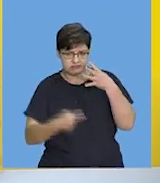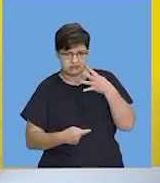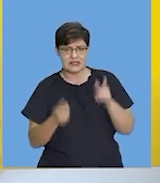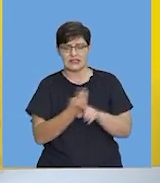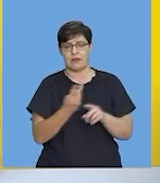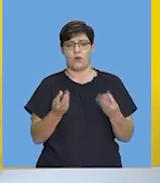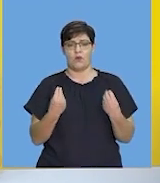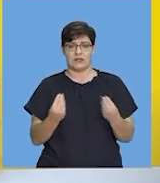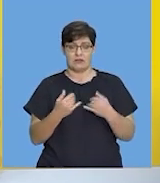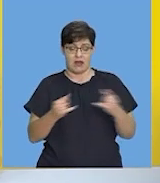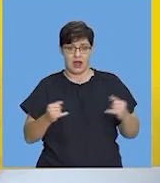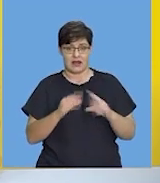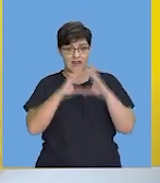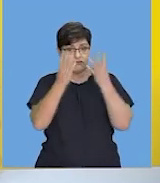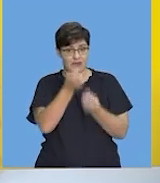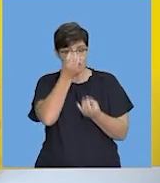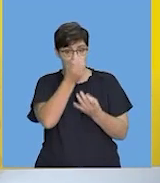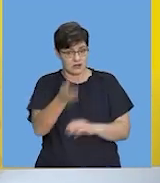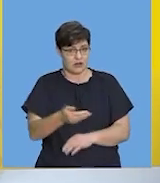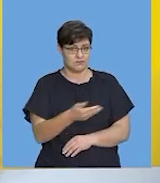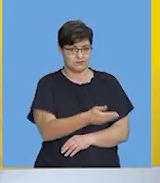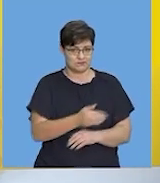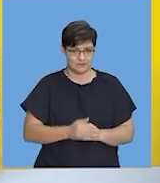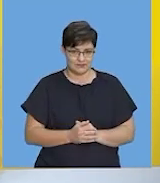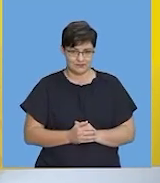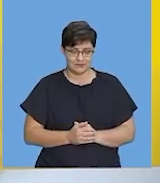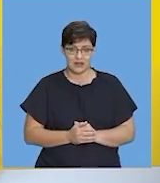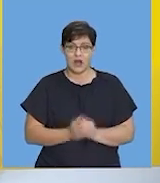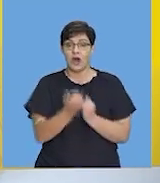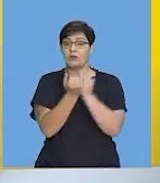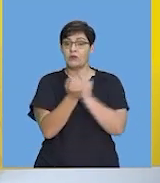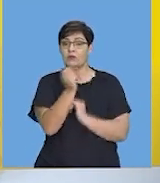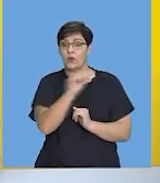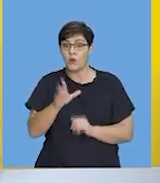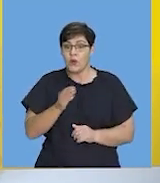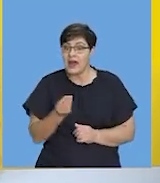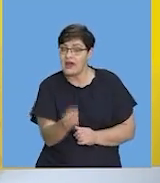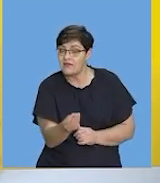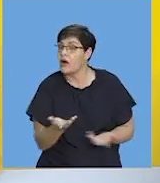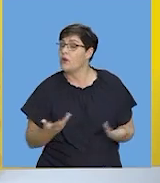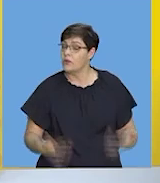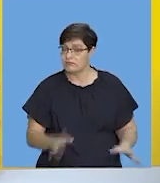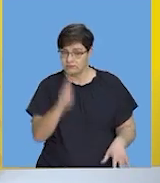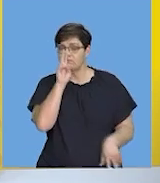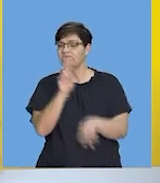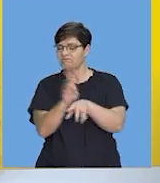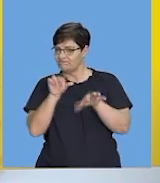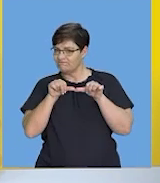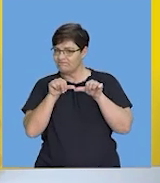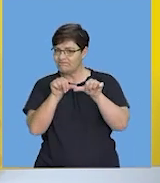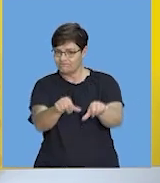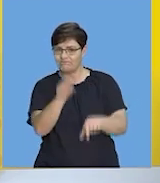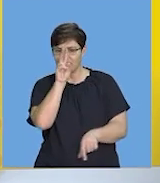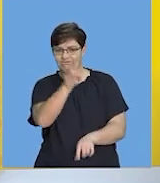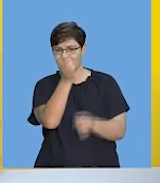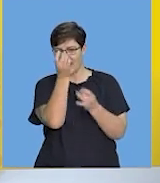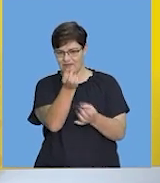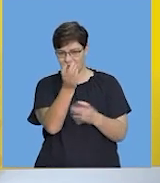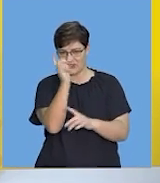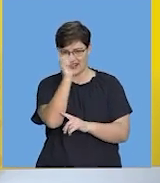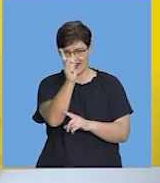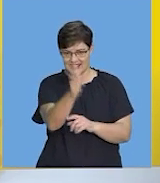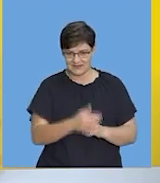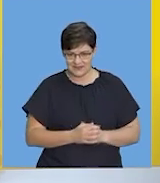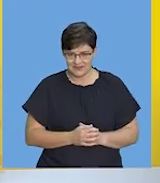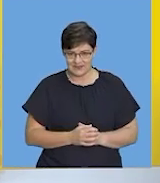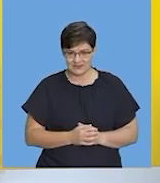line, and the details are on the screen. We also have a cool competition going on for you guys, so please stay tuned to get all those